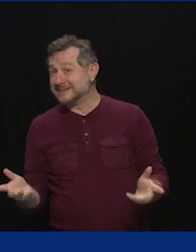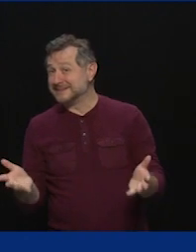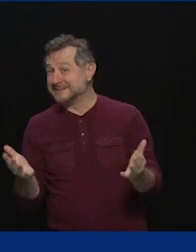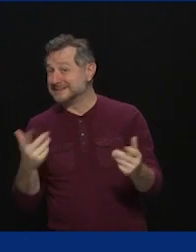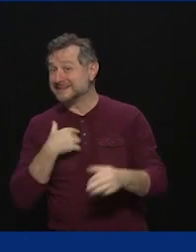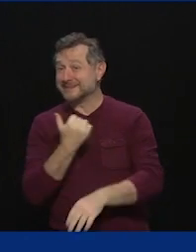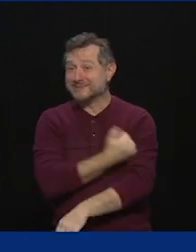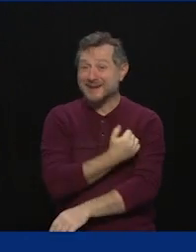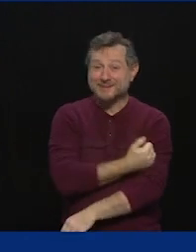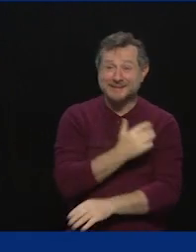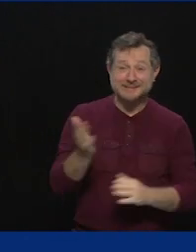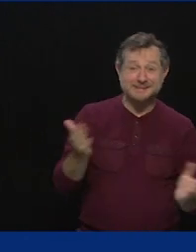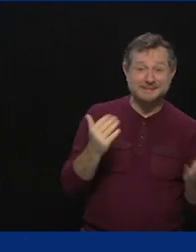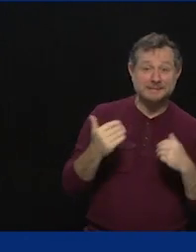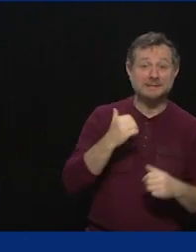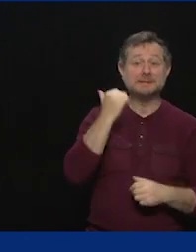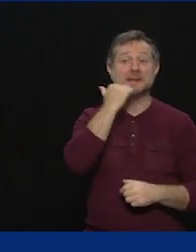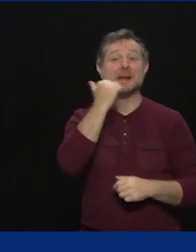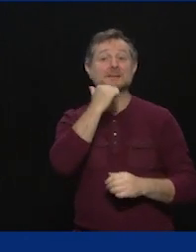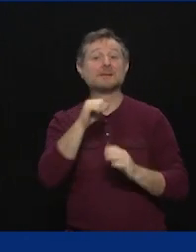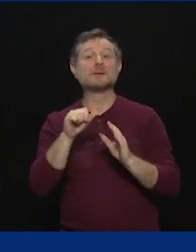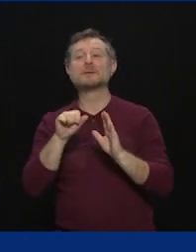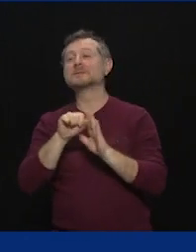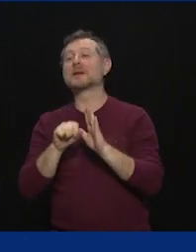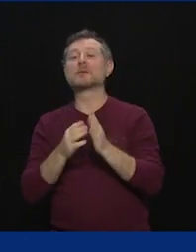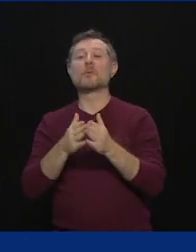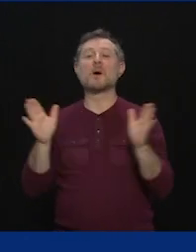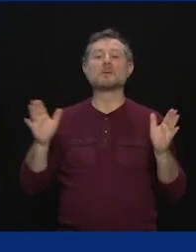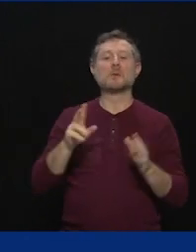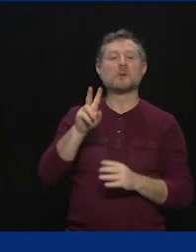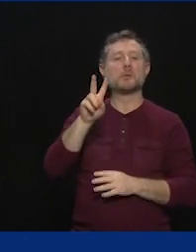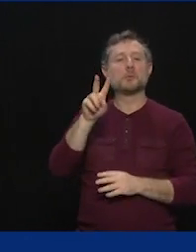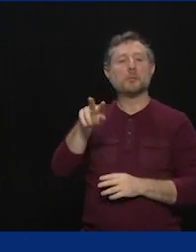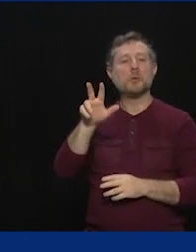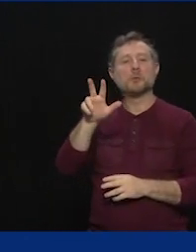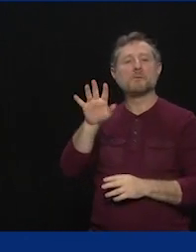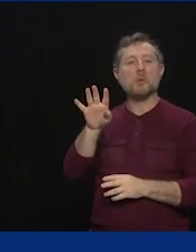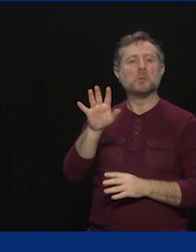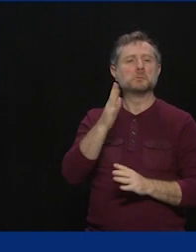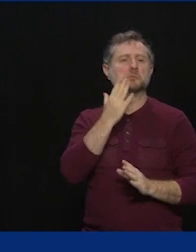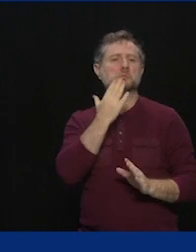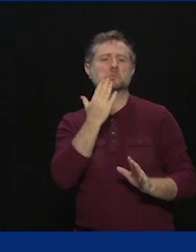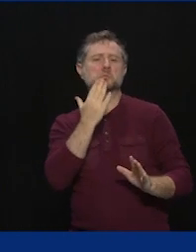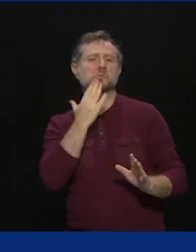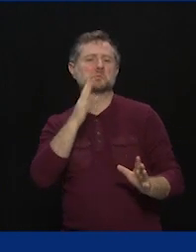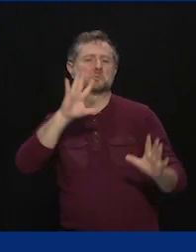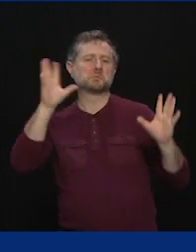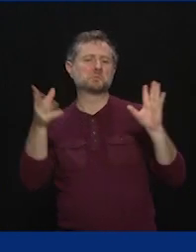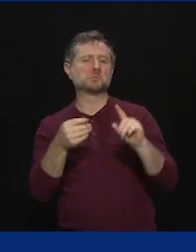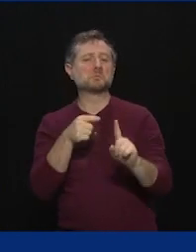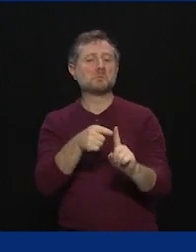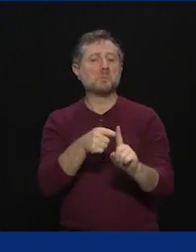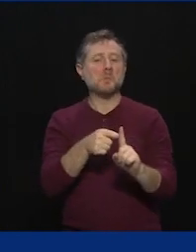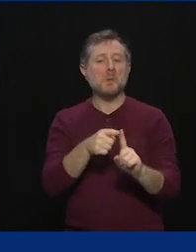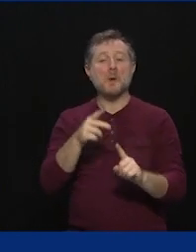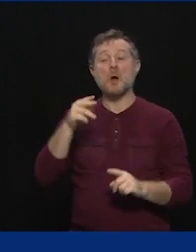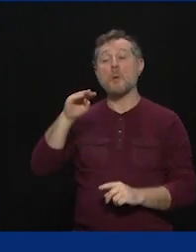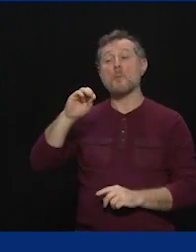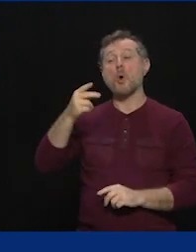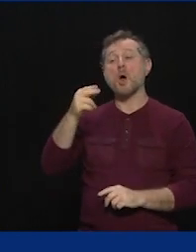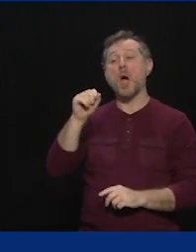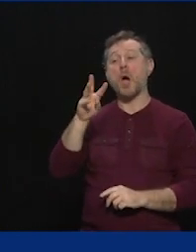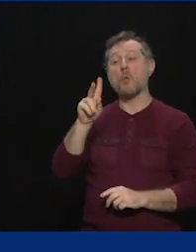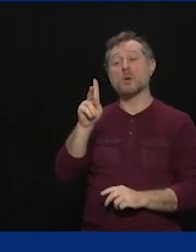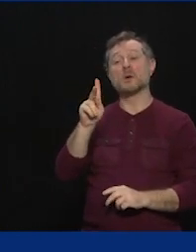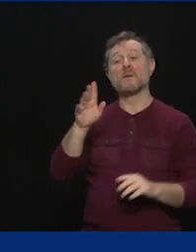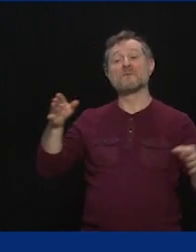is 2.34, which is good, but we have to focus on Mohawk Valley as well and some of our other areas, which I know we can do better.